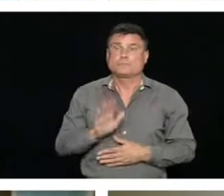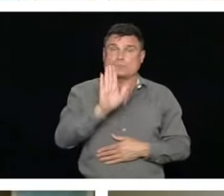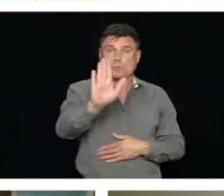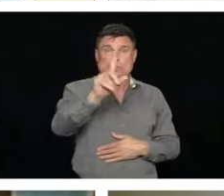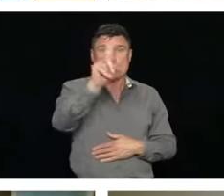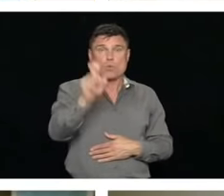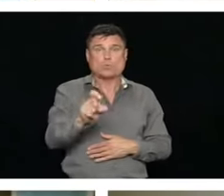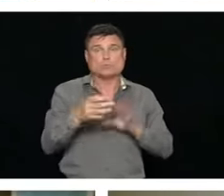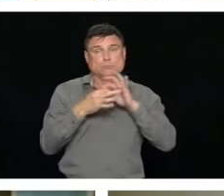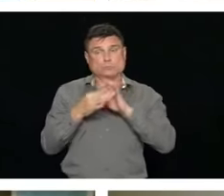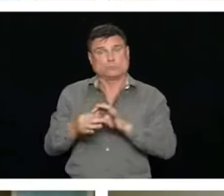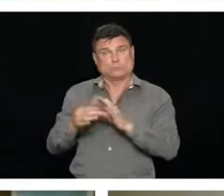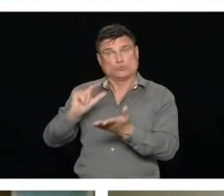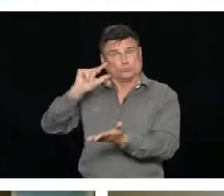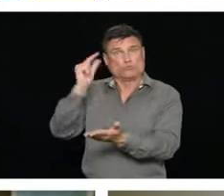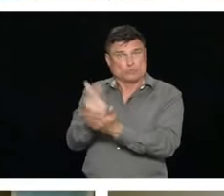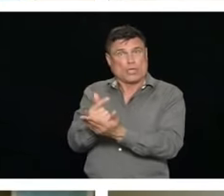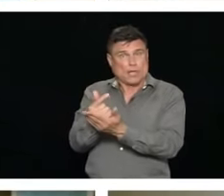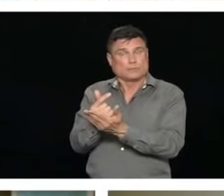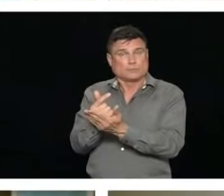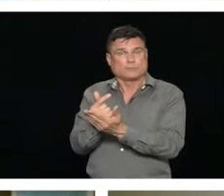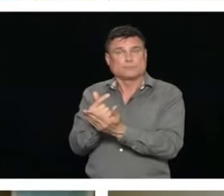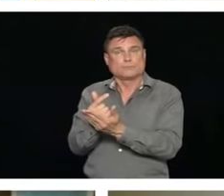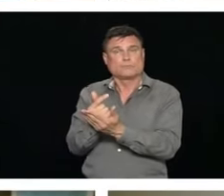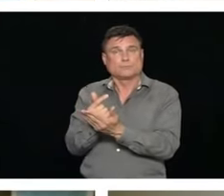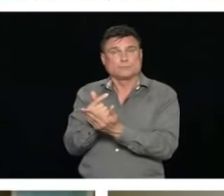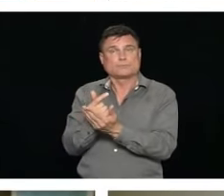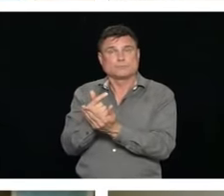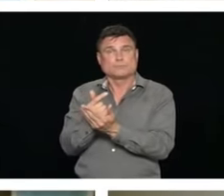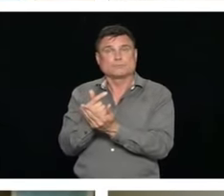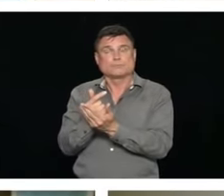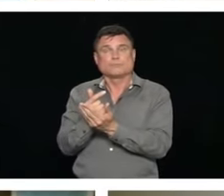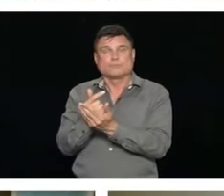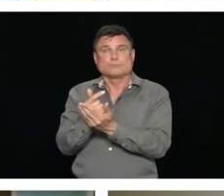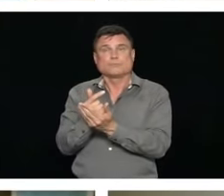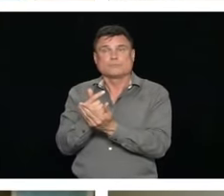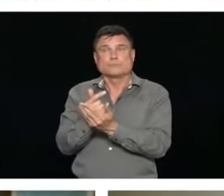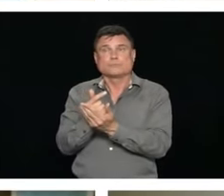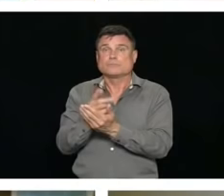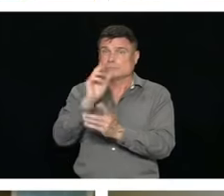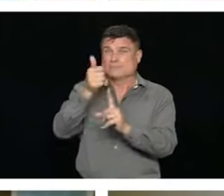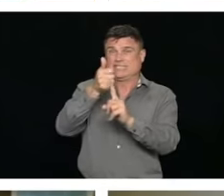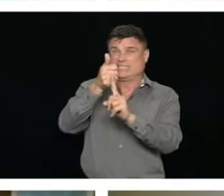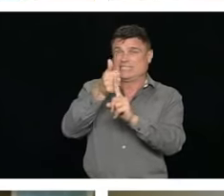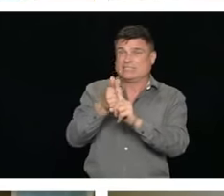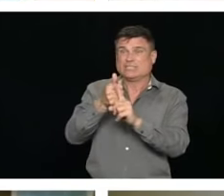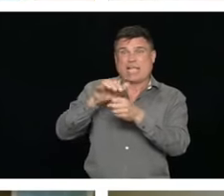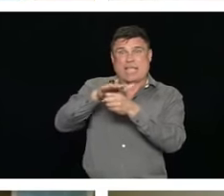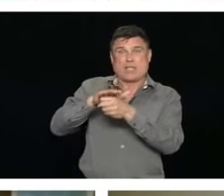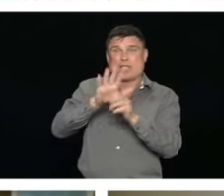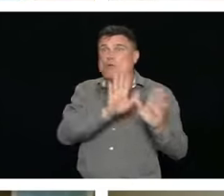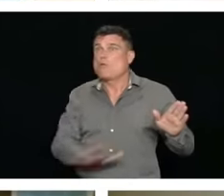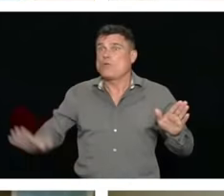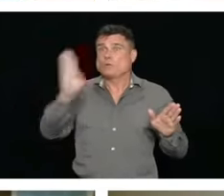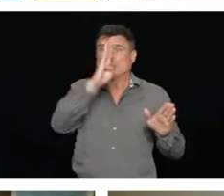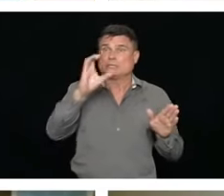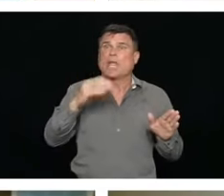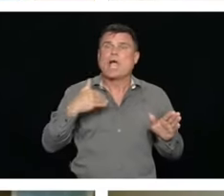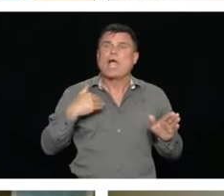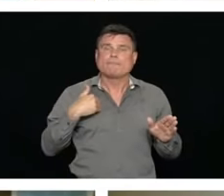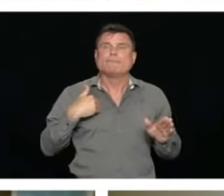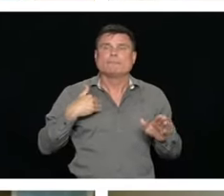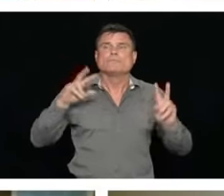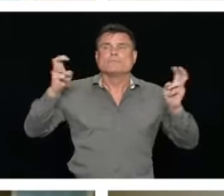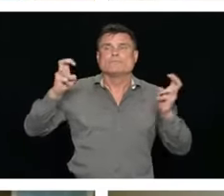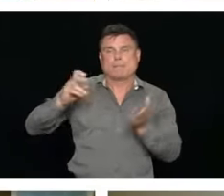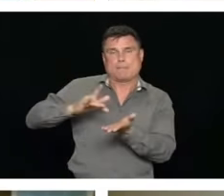also the school health officers. So every school has their own medical health officer that they can draw on